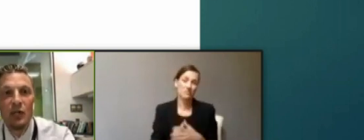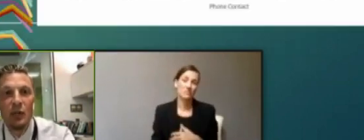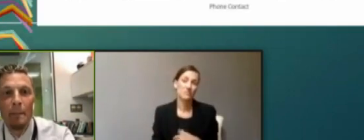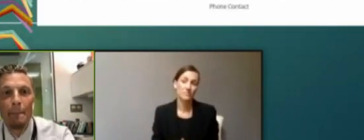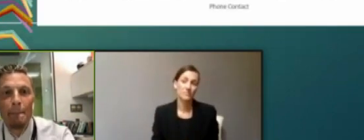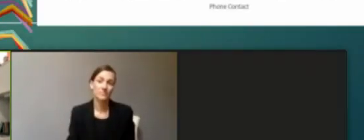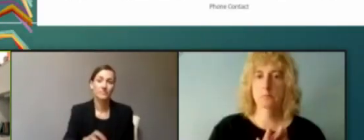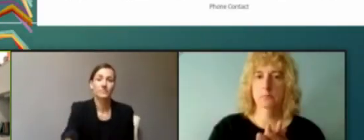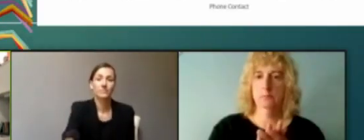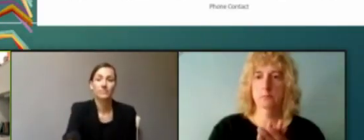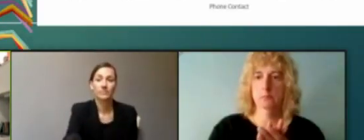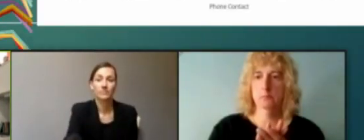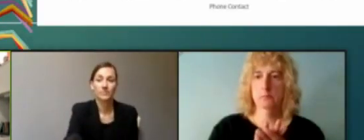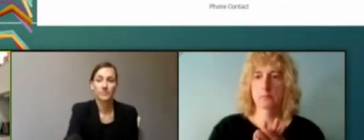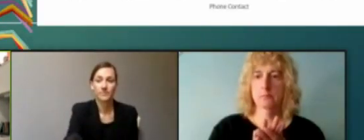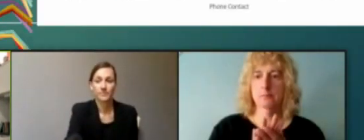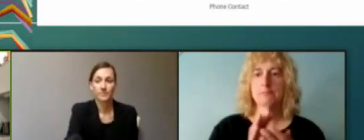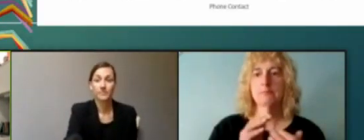please.